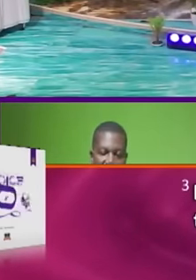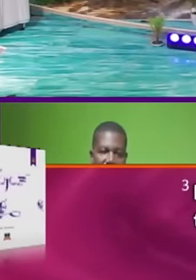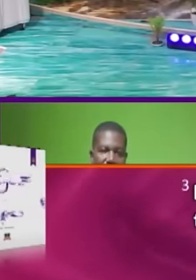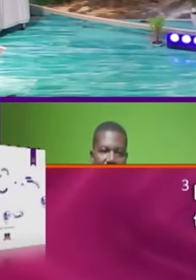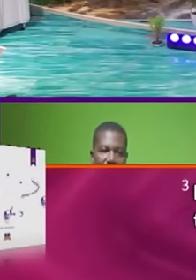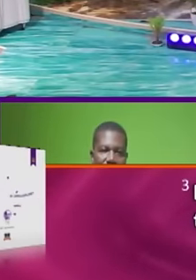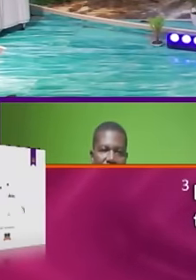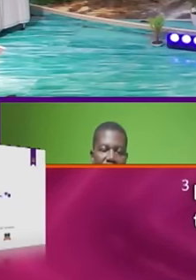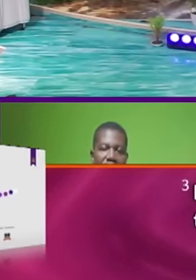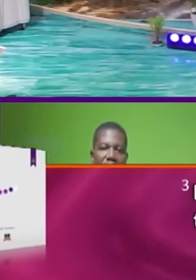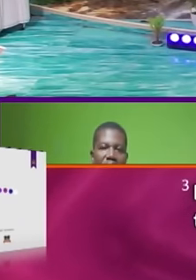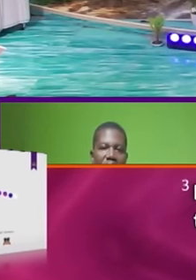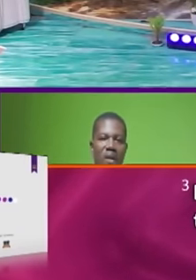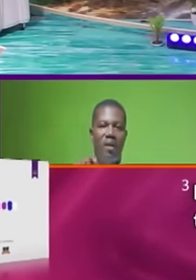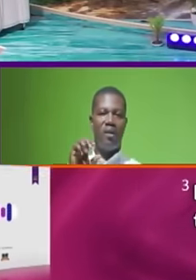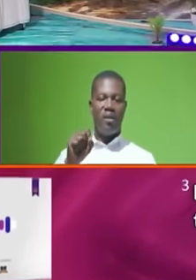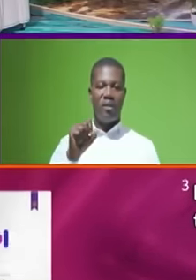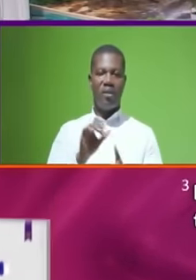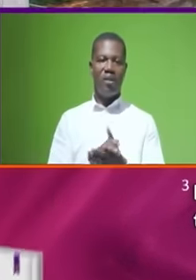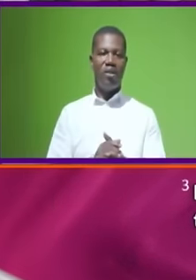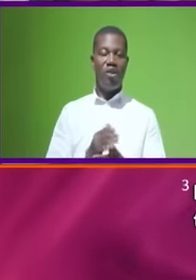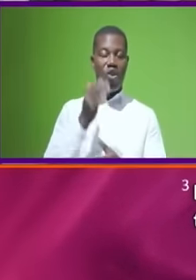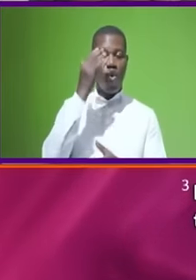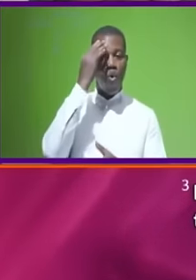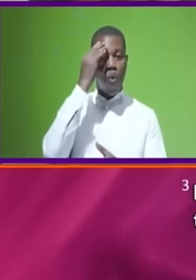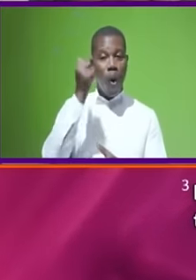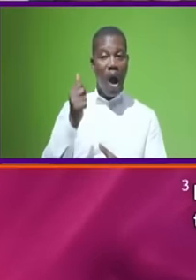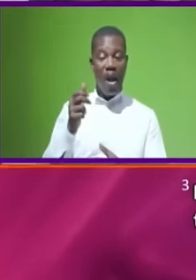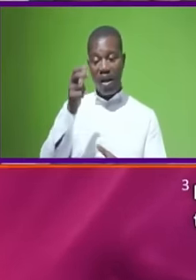But Peter said, Ananias,